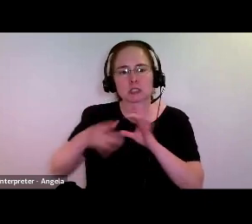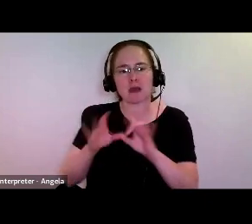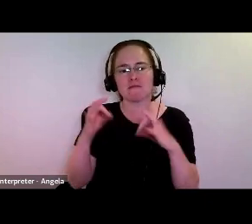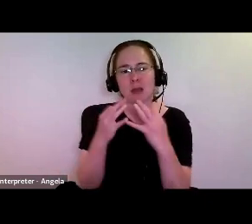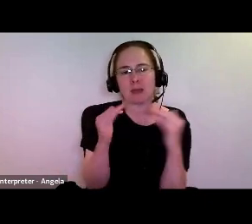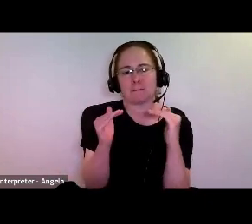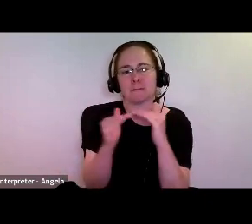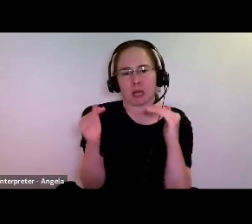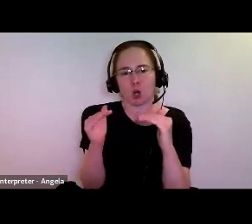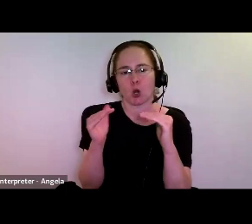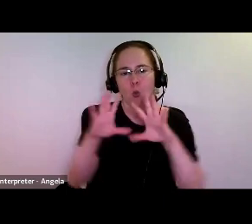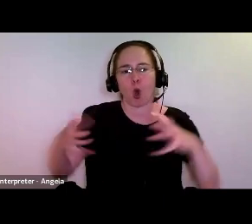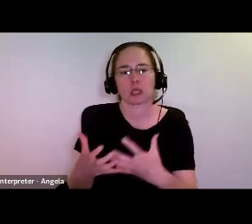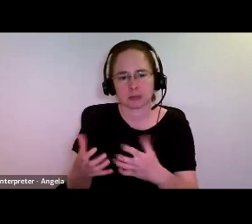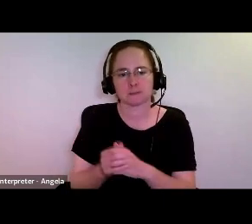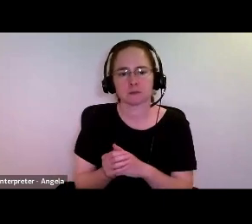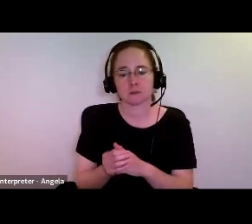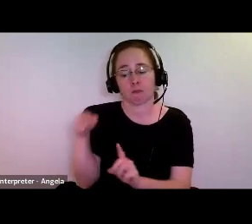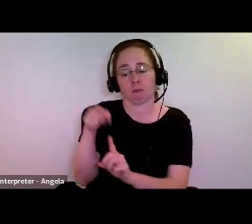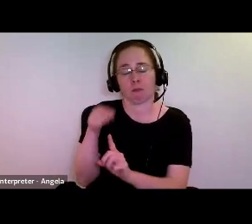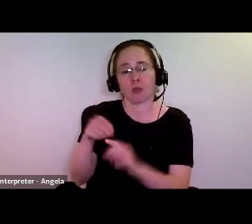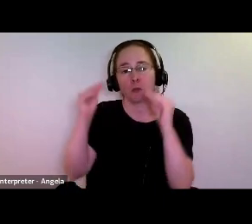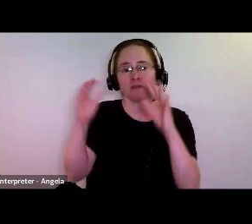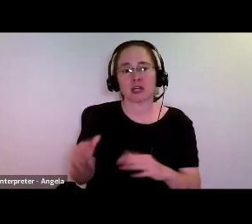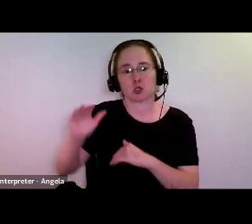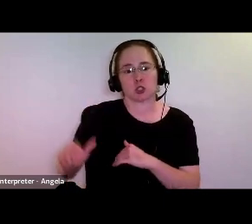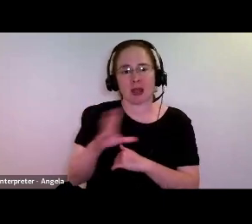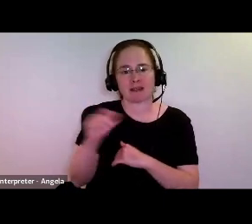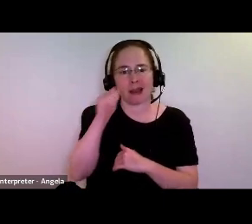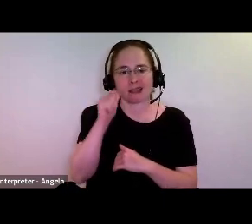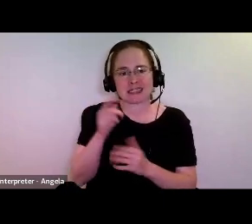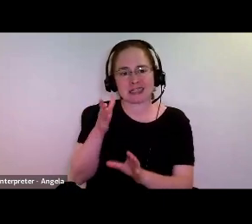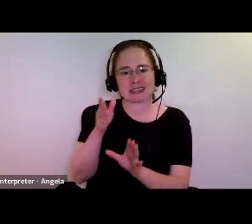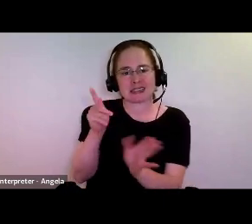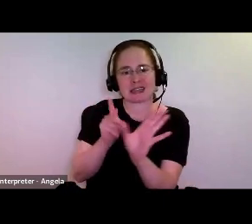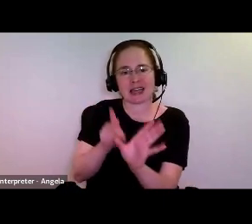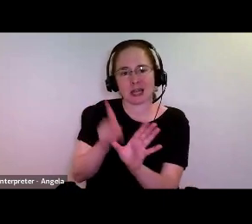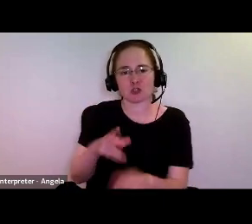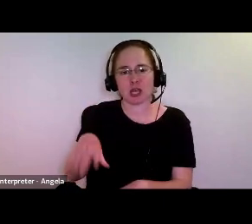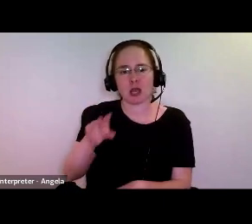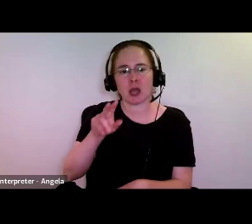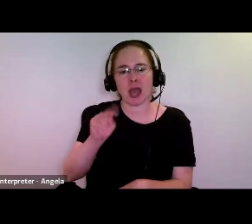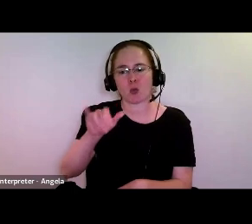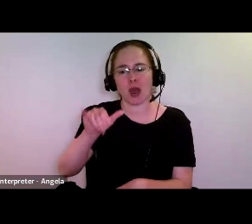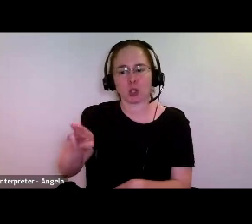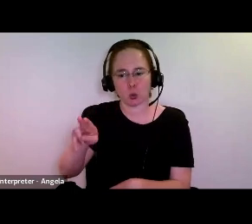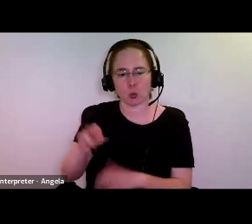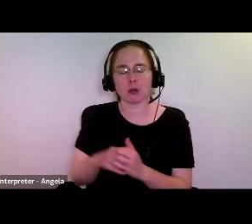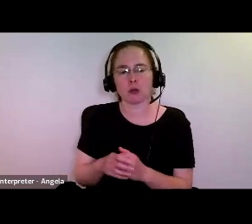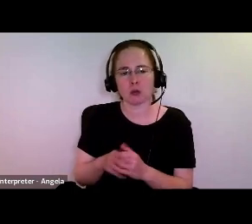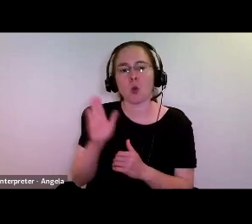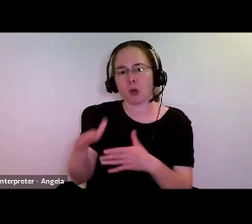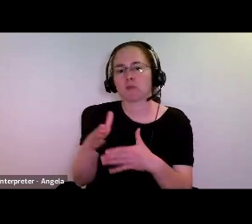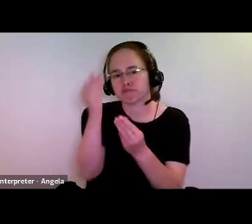peer world. She is a professor of child and adolescent psychiatry at the New York University, and she's going to share